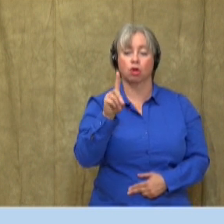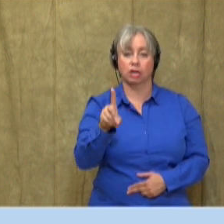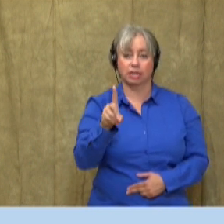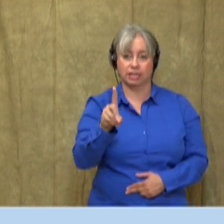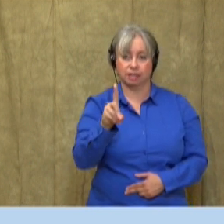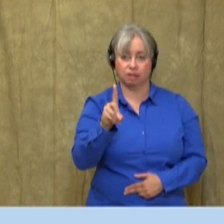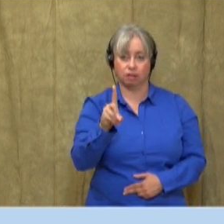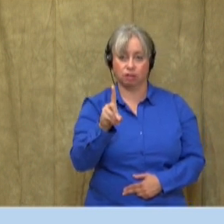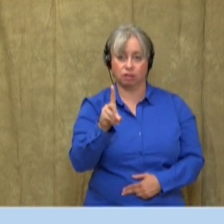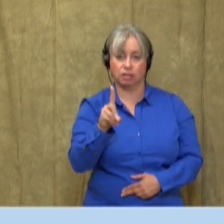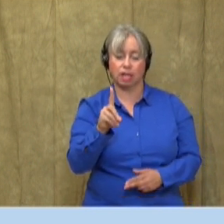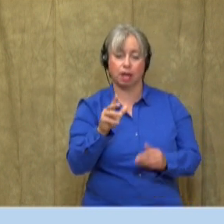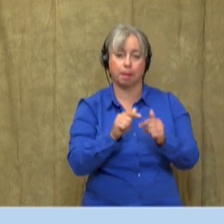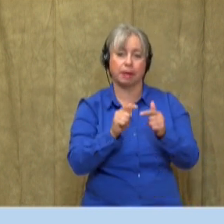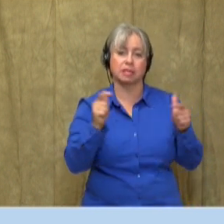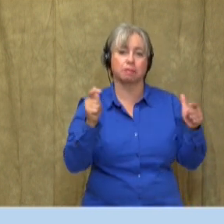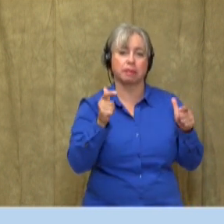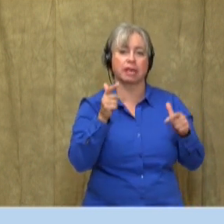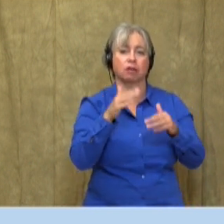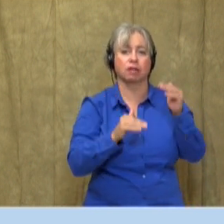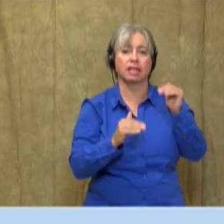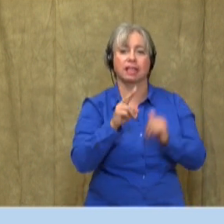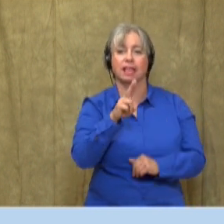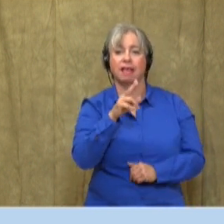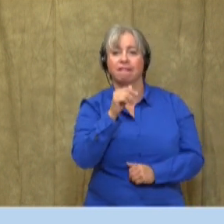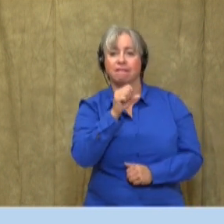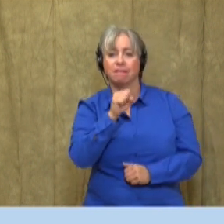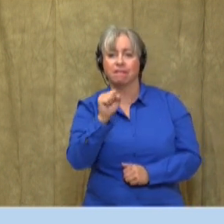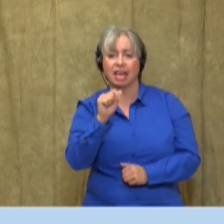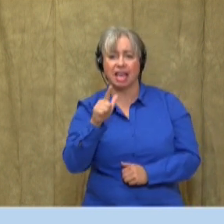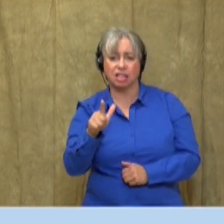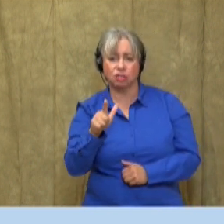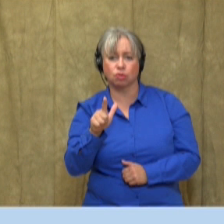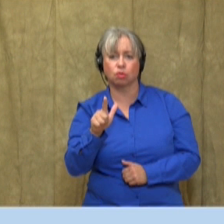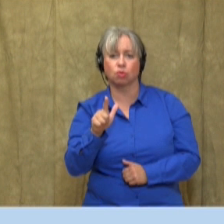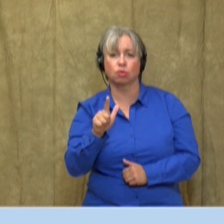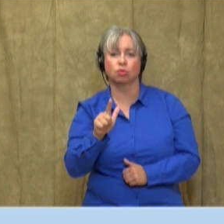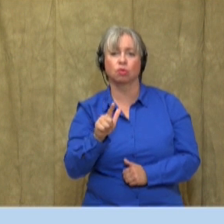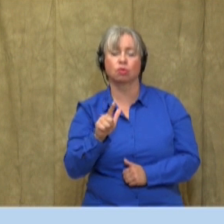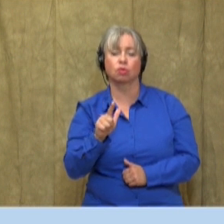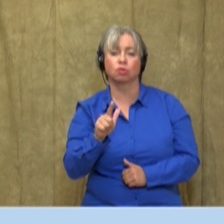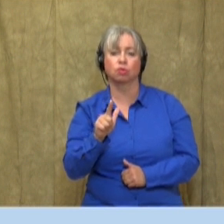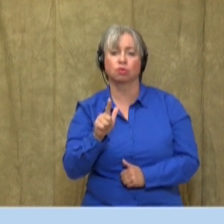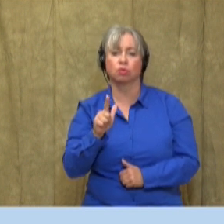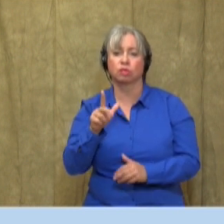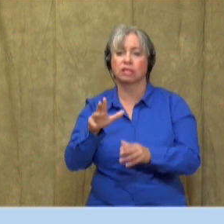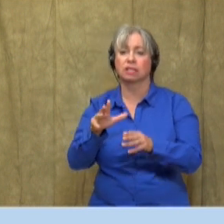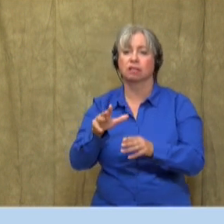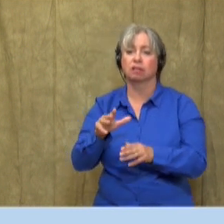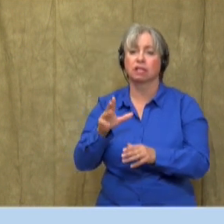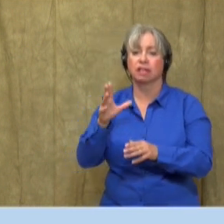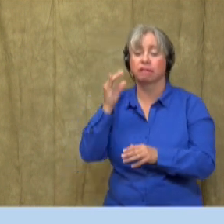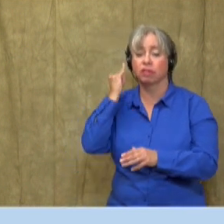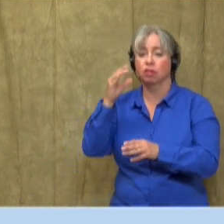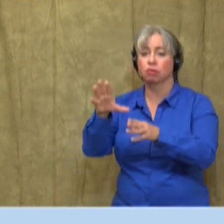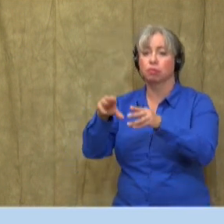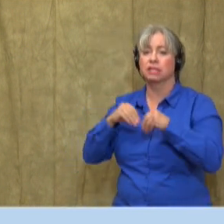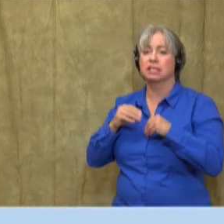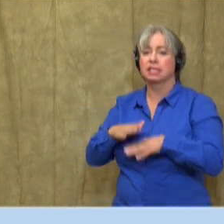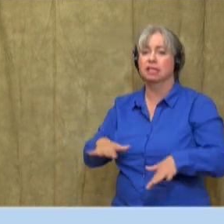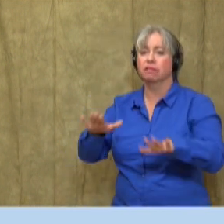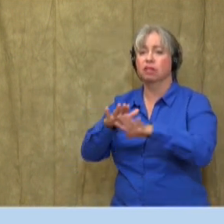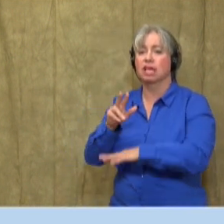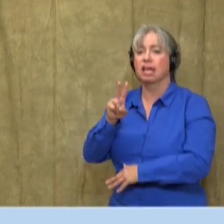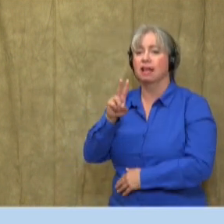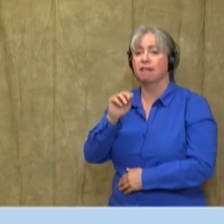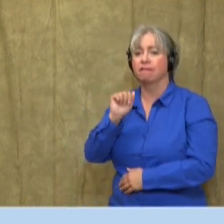was greater than the vassal. But what did this formula bring you? It brought you something called allegiance. These people were going